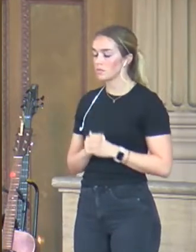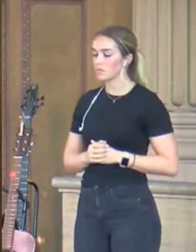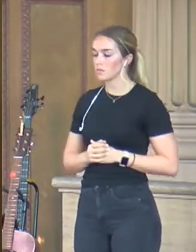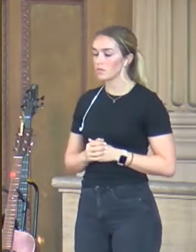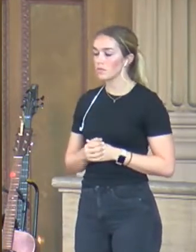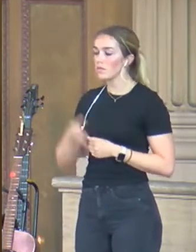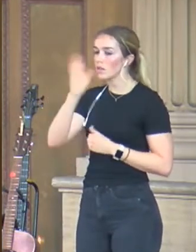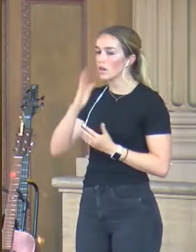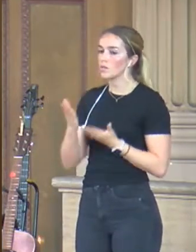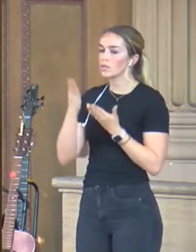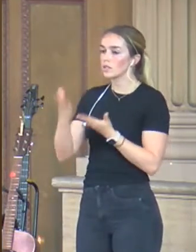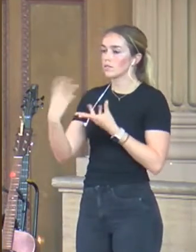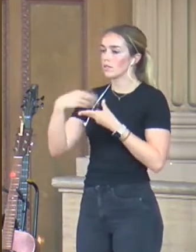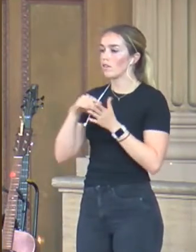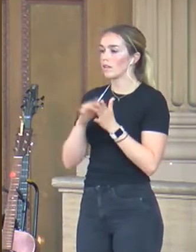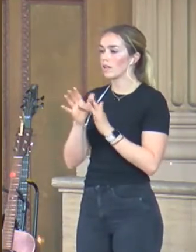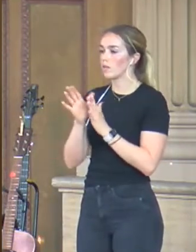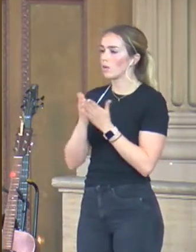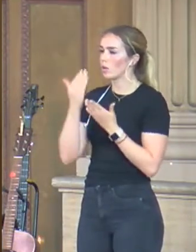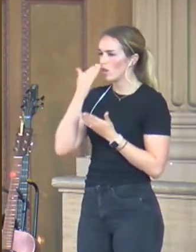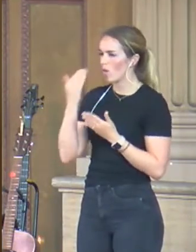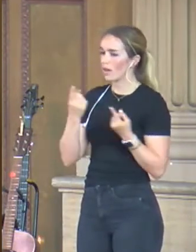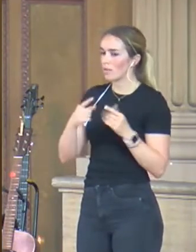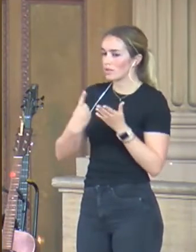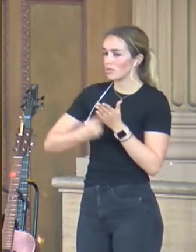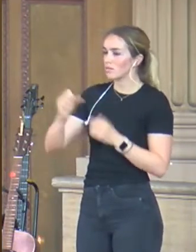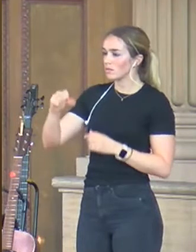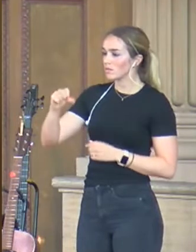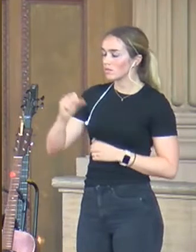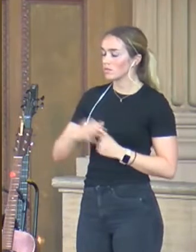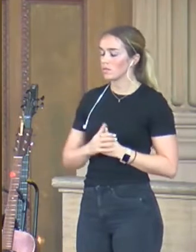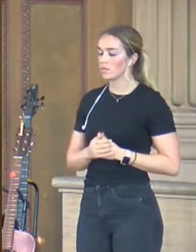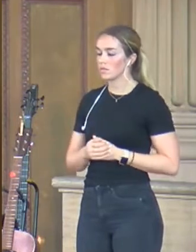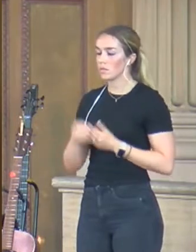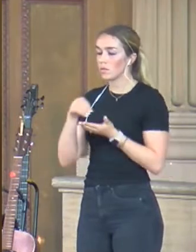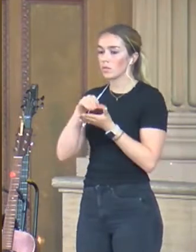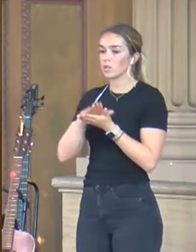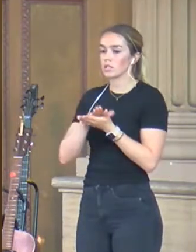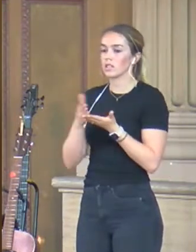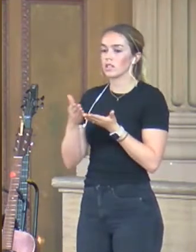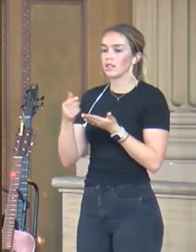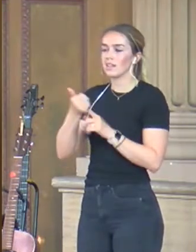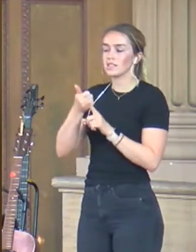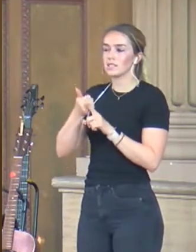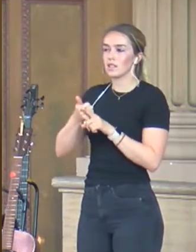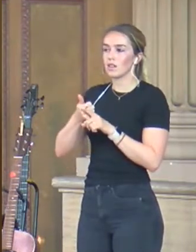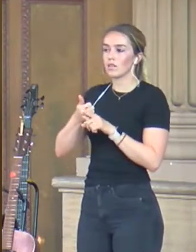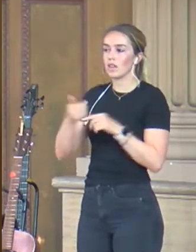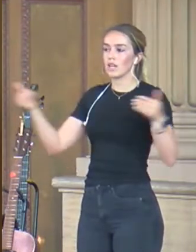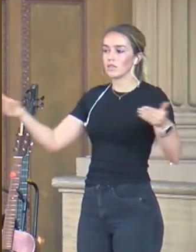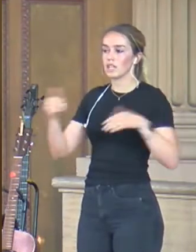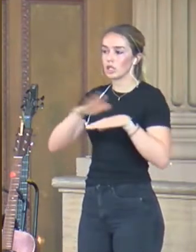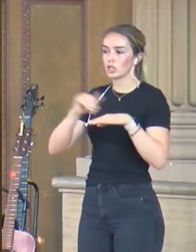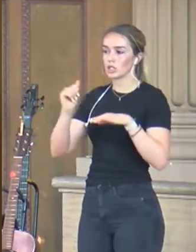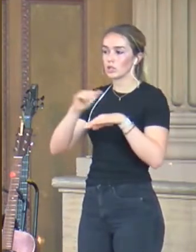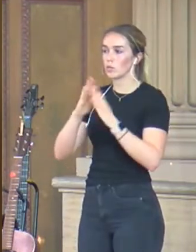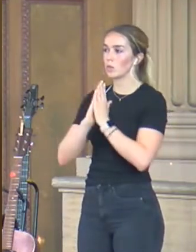So God puts this in the psalm so that we know that this happens sometimes. He also puts it here as an invitation to pray like this.